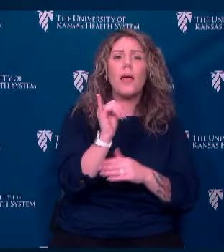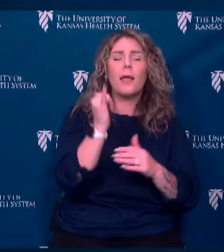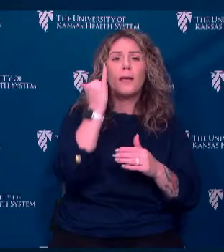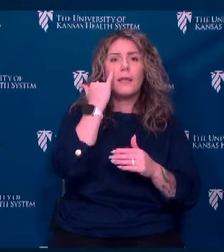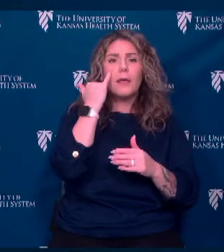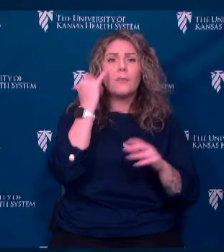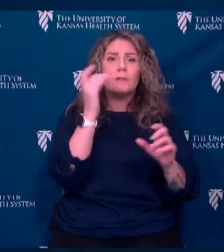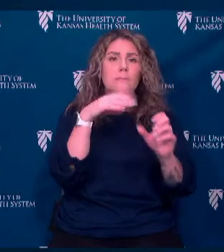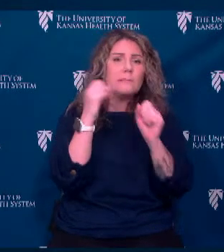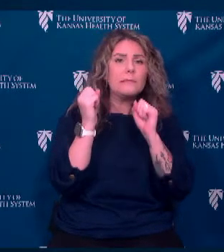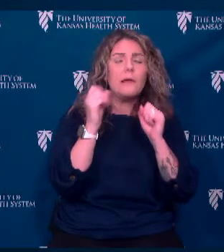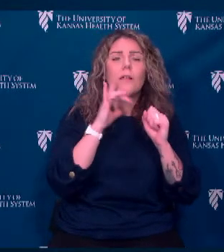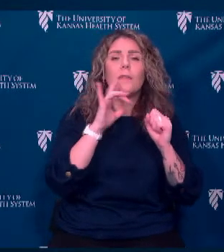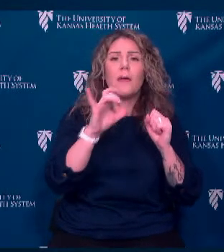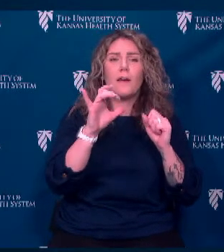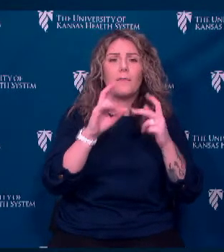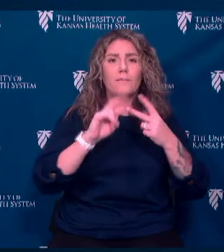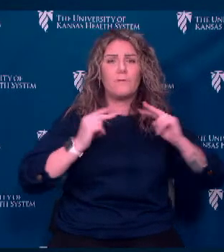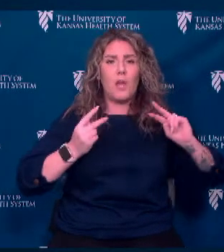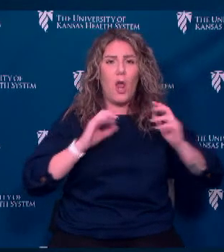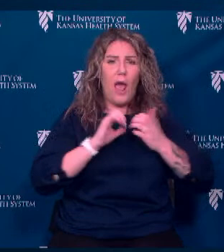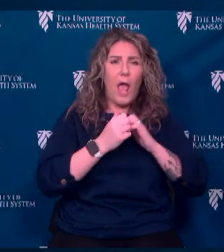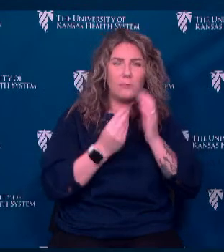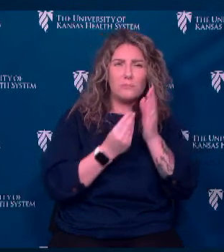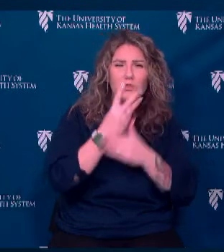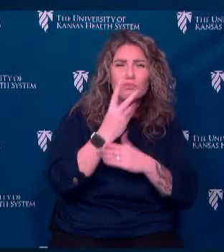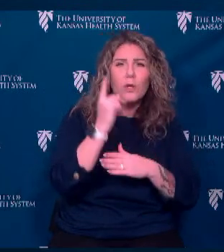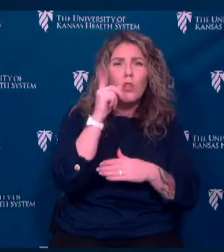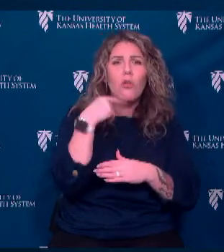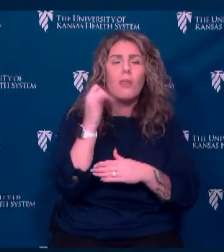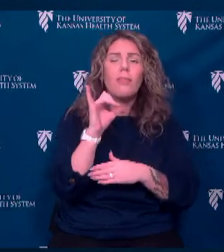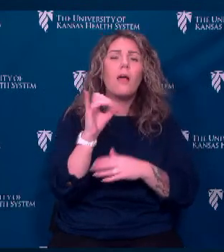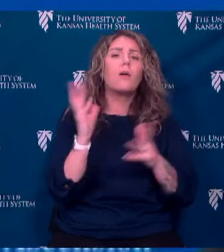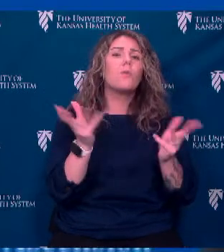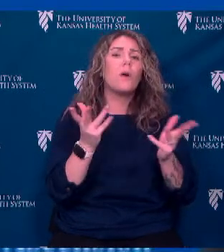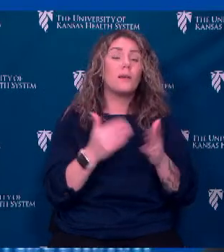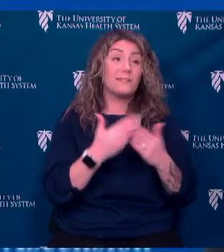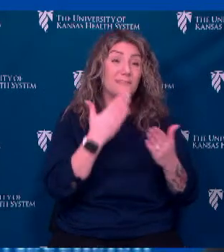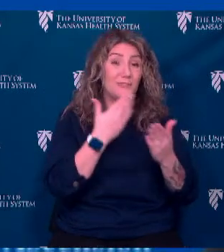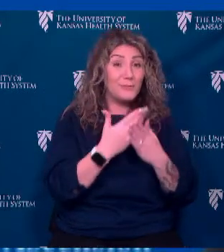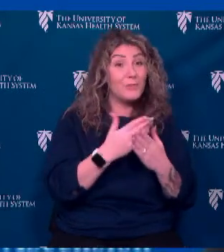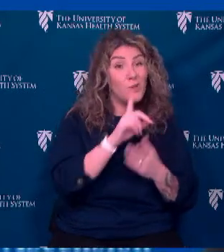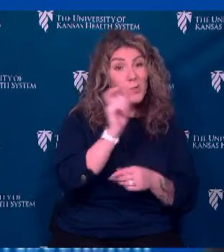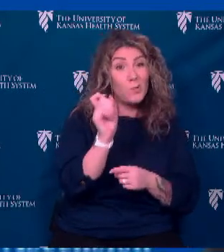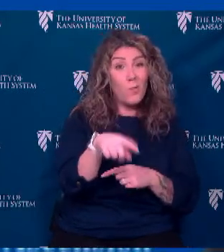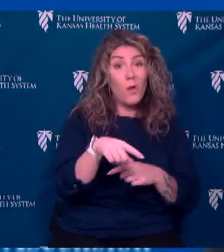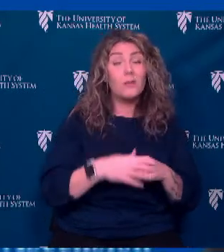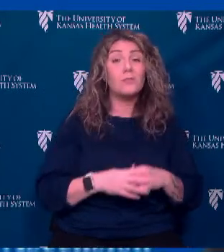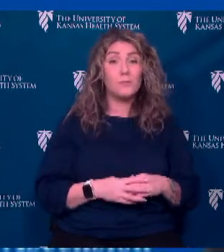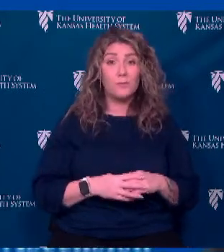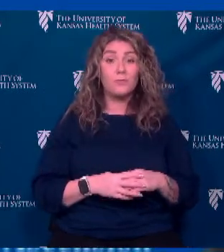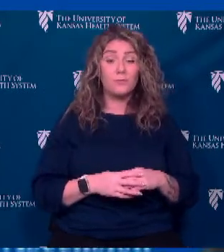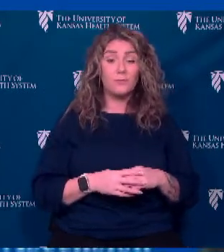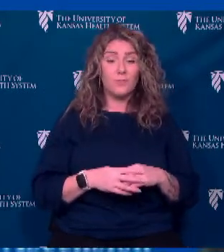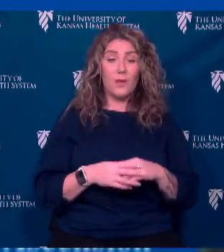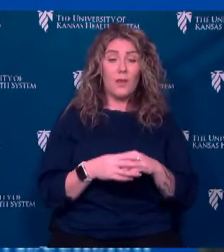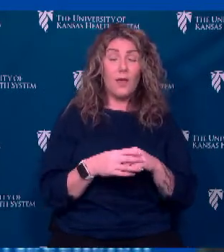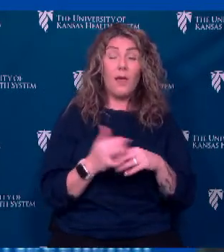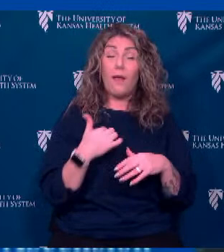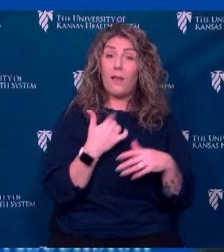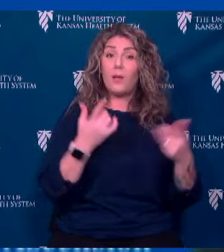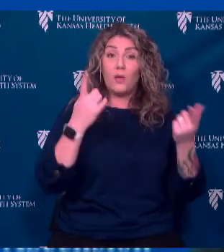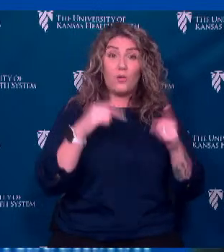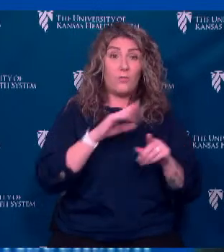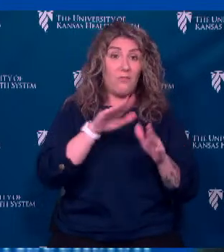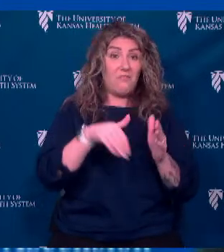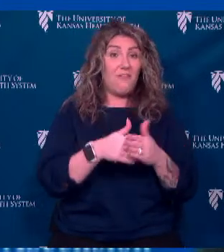variant or another variant? How does spring look to you? That's a good question, and I want to agree with our infectious